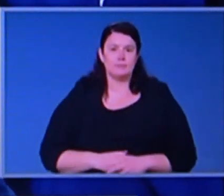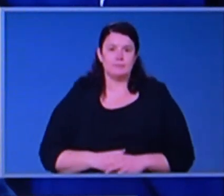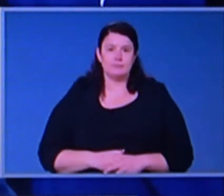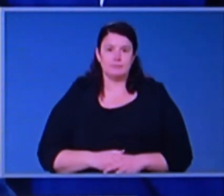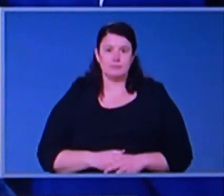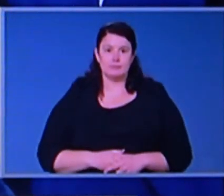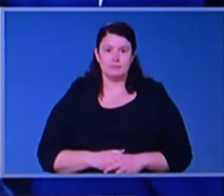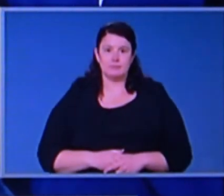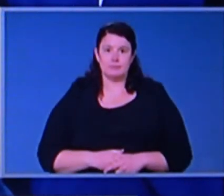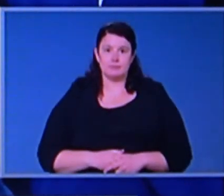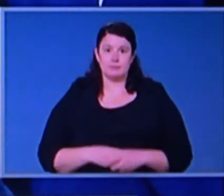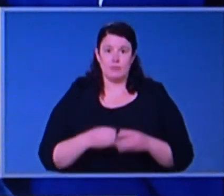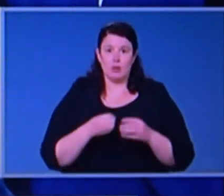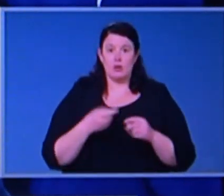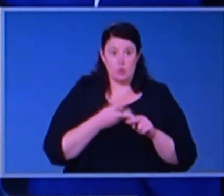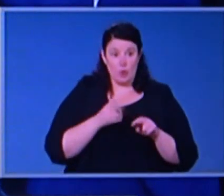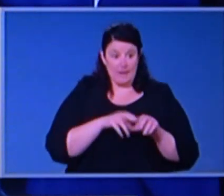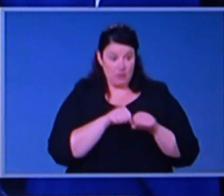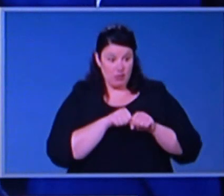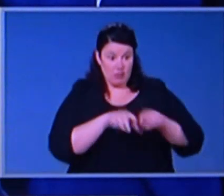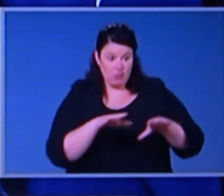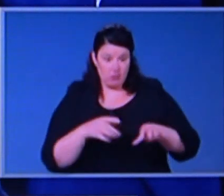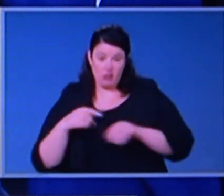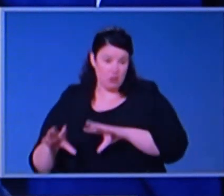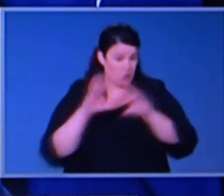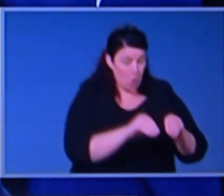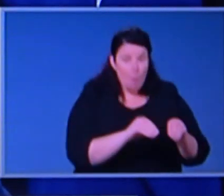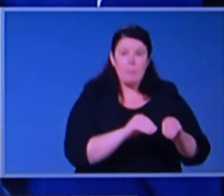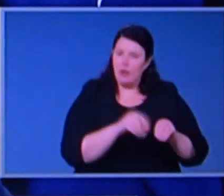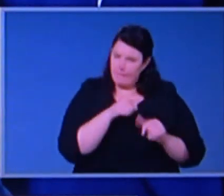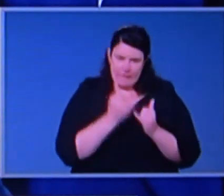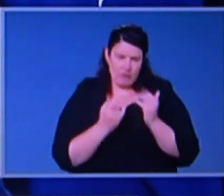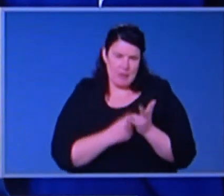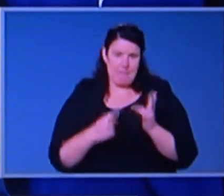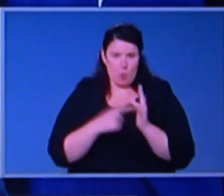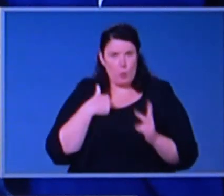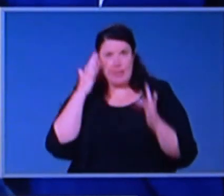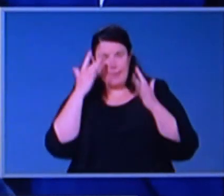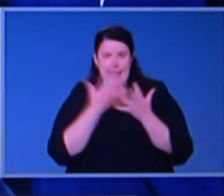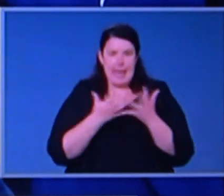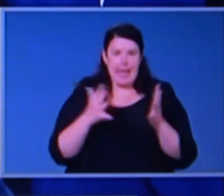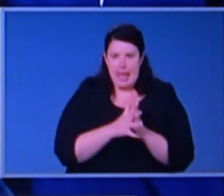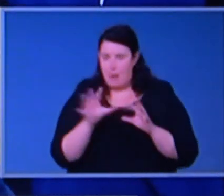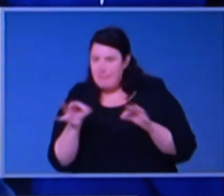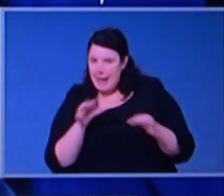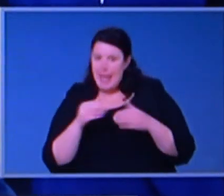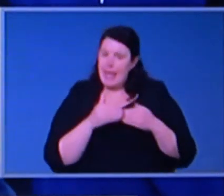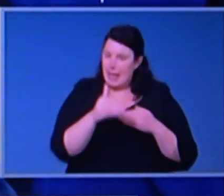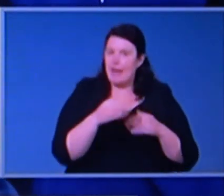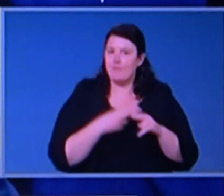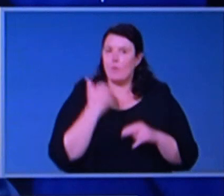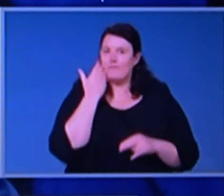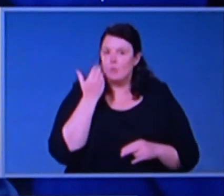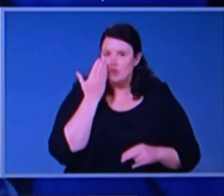rapid response capability, Andrew, is a very important part of the toolkit that we need to ensure we can move back to